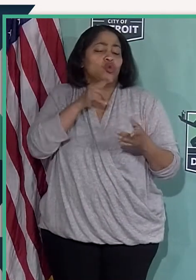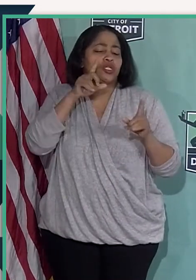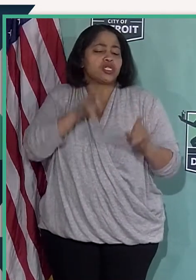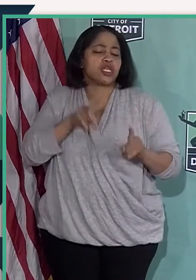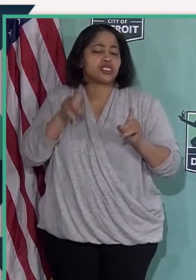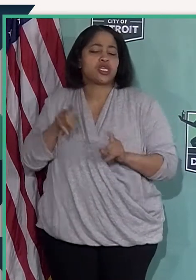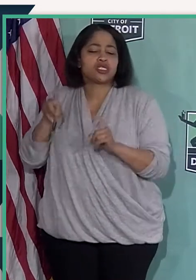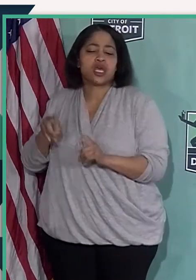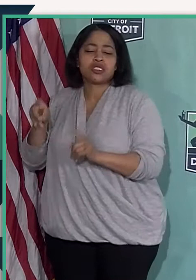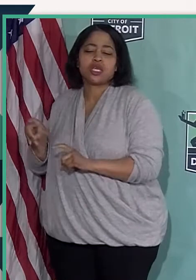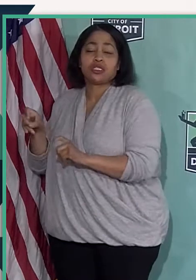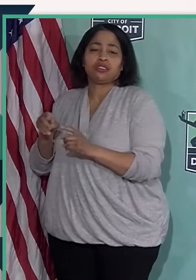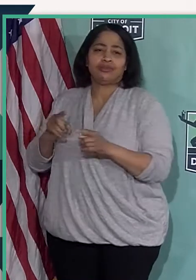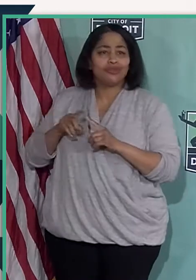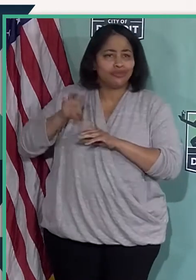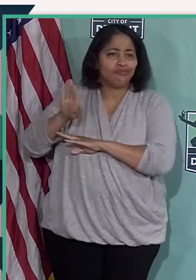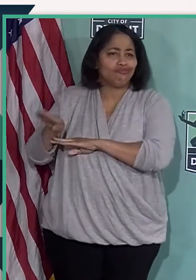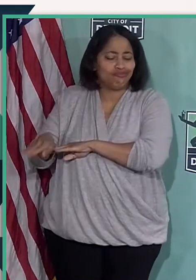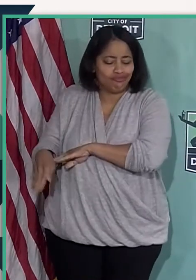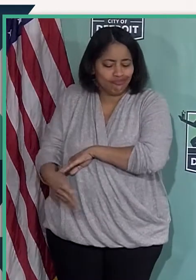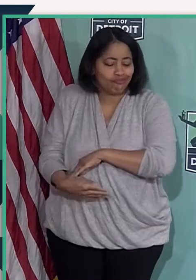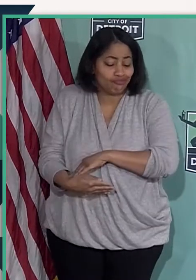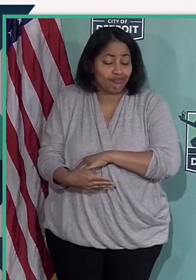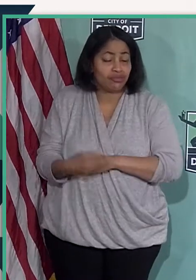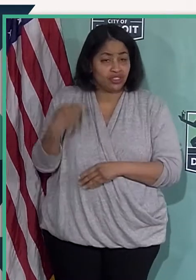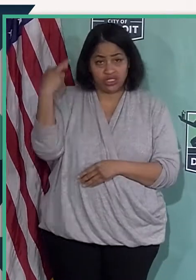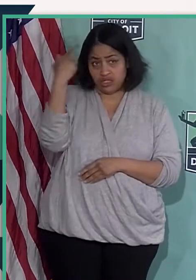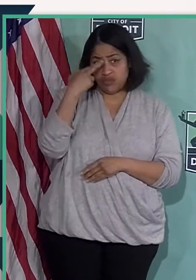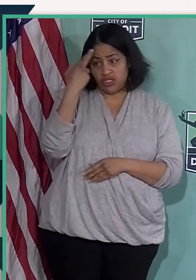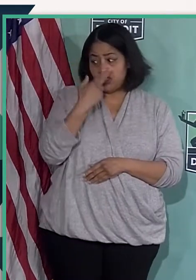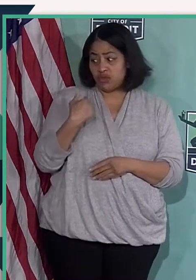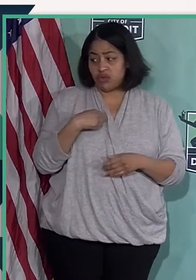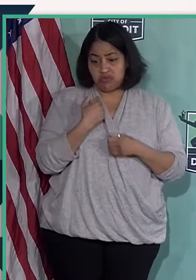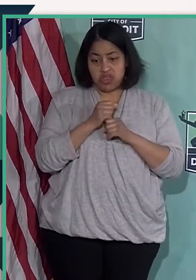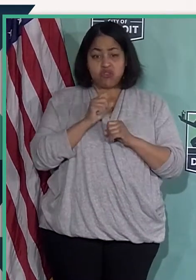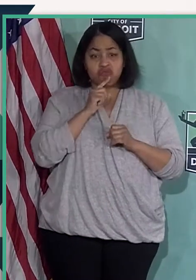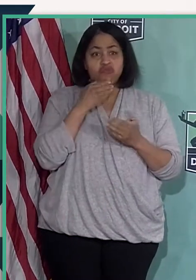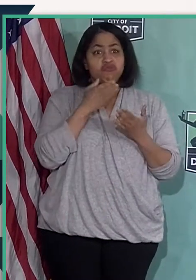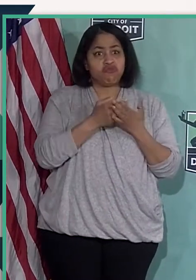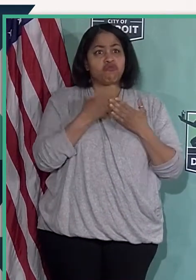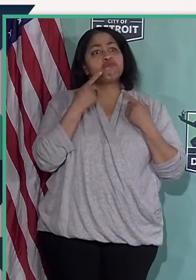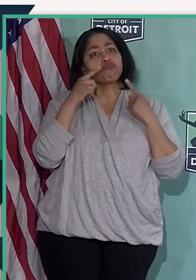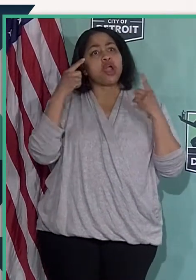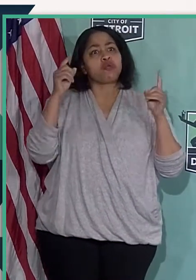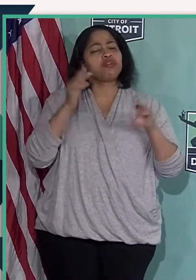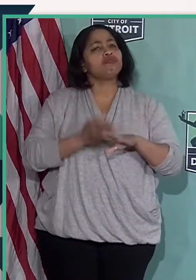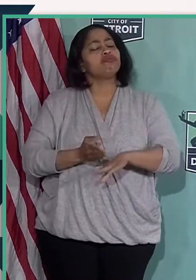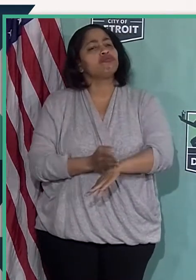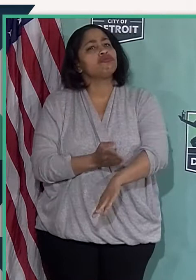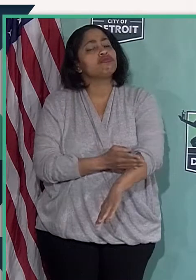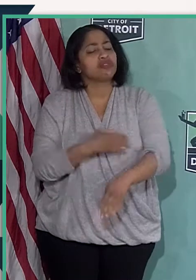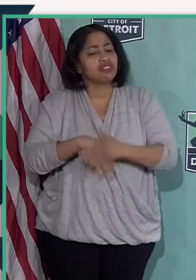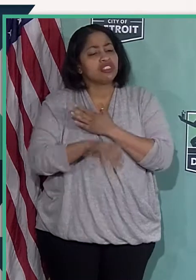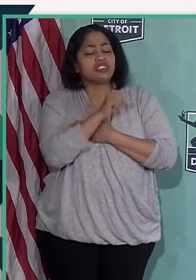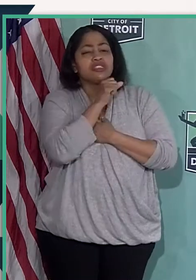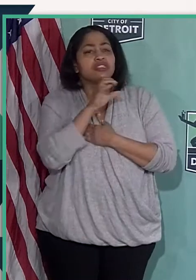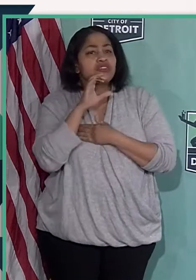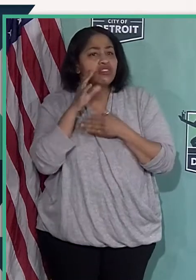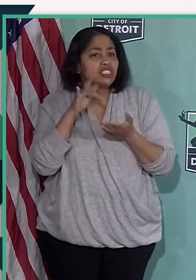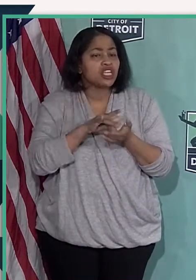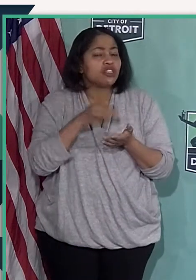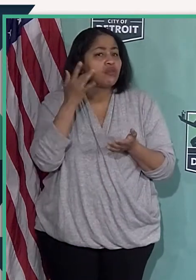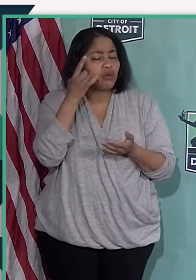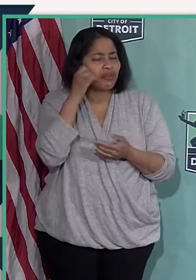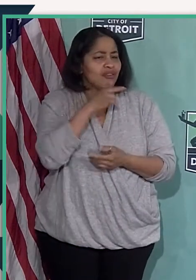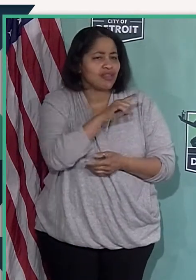times well into the evening. And the reason that we are making real progress at our senior centers is because of